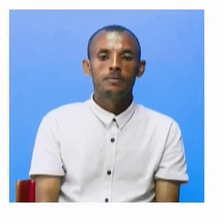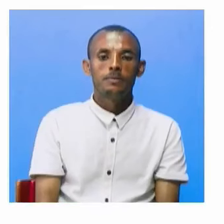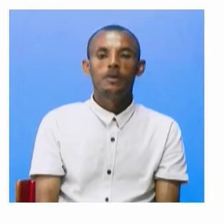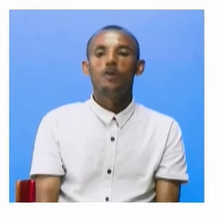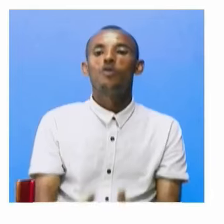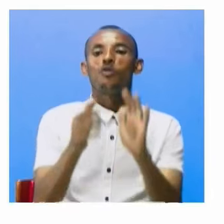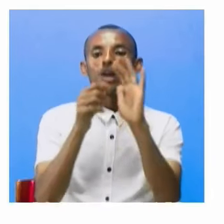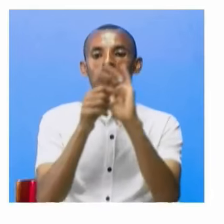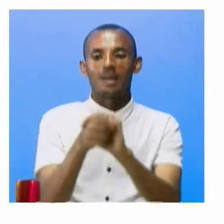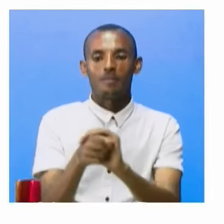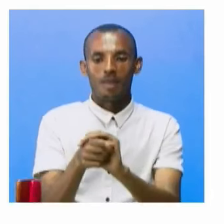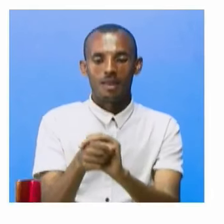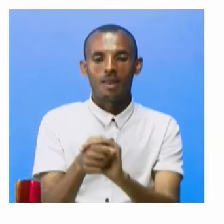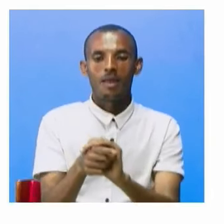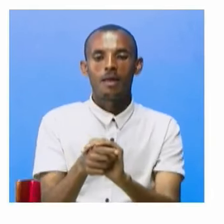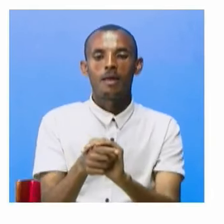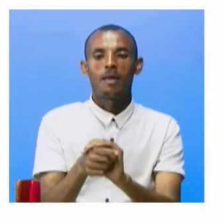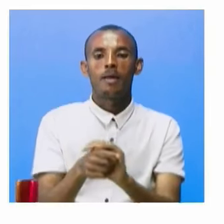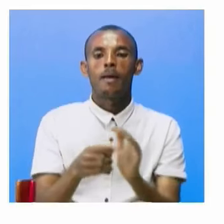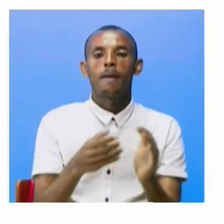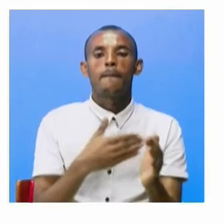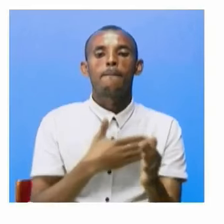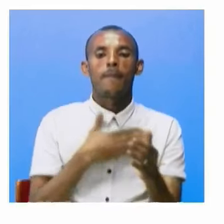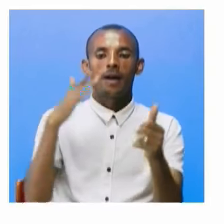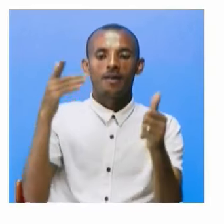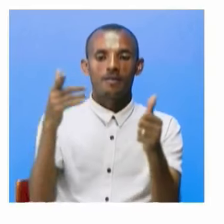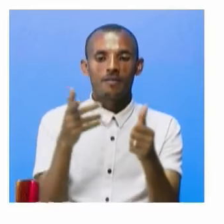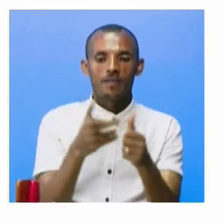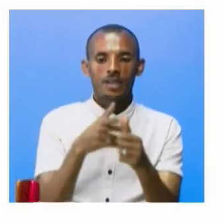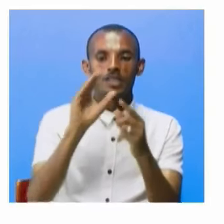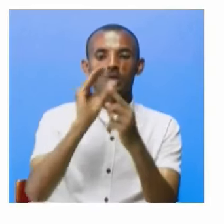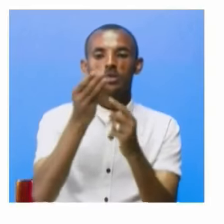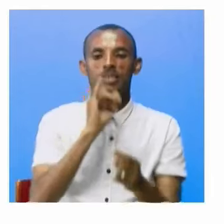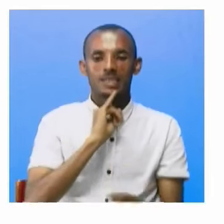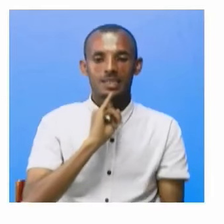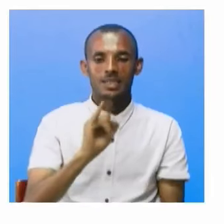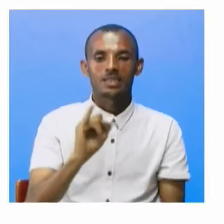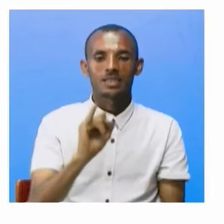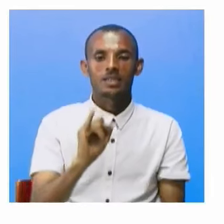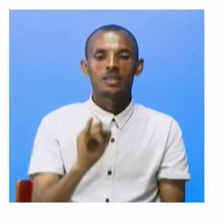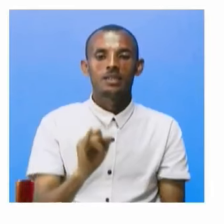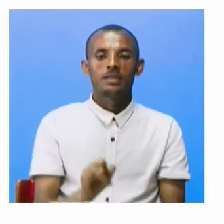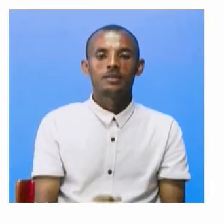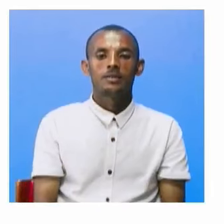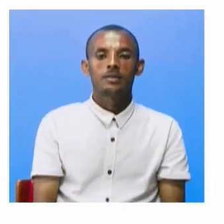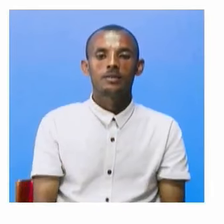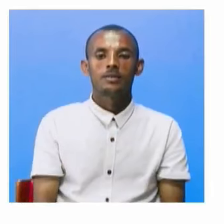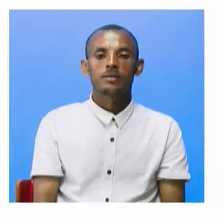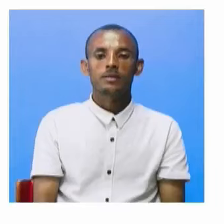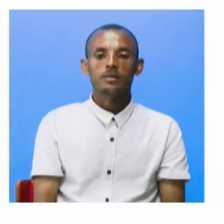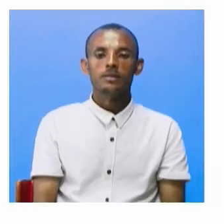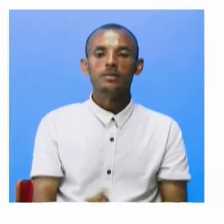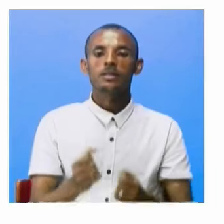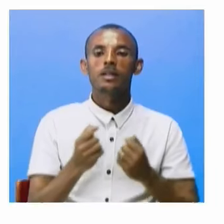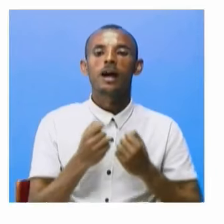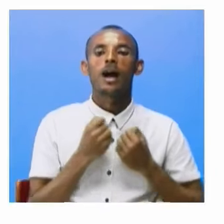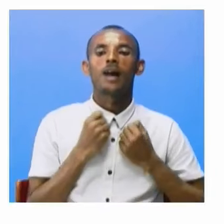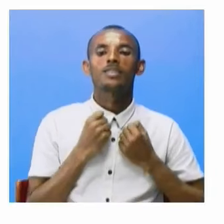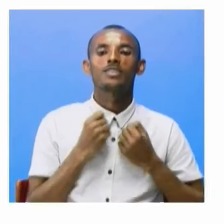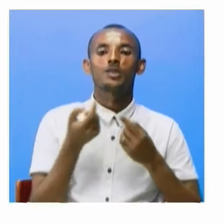For example, my first situation is has to go